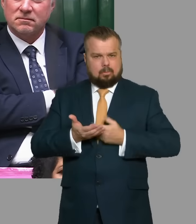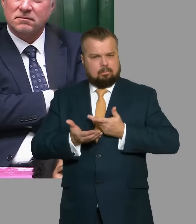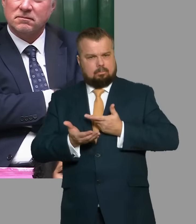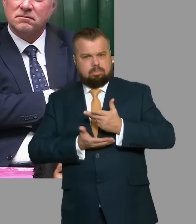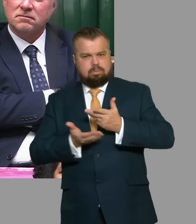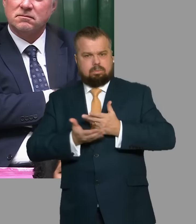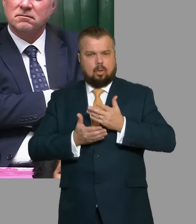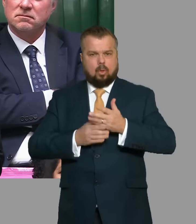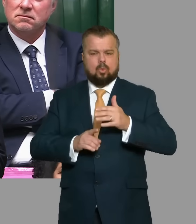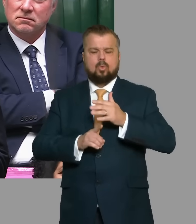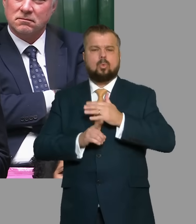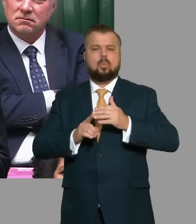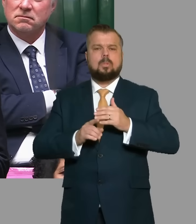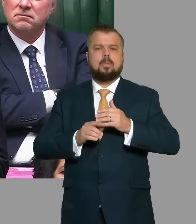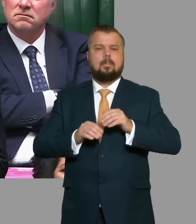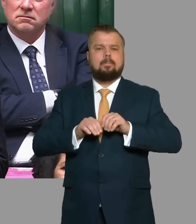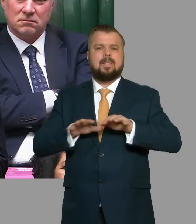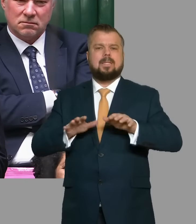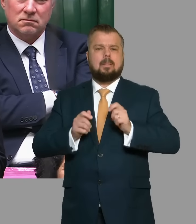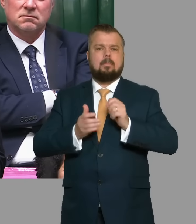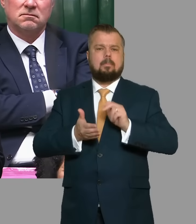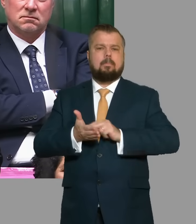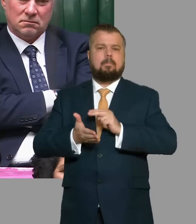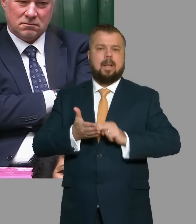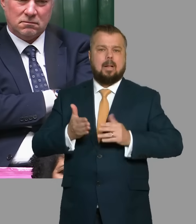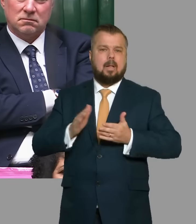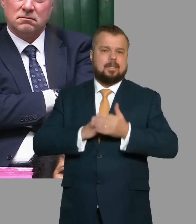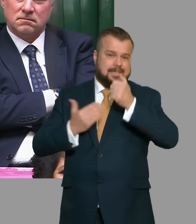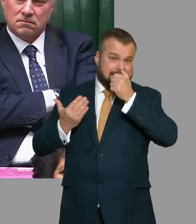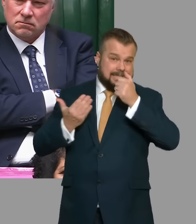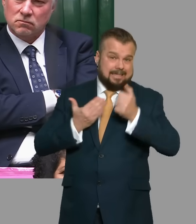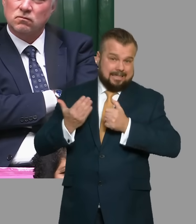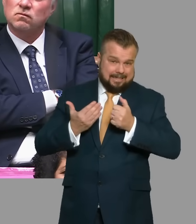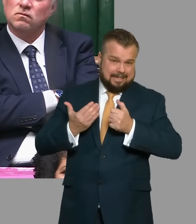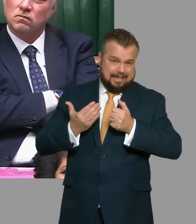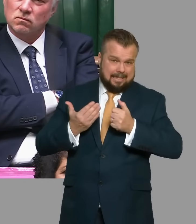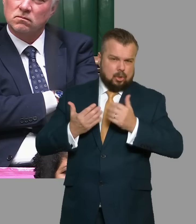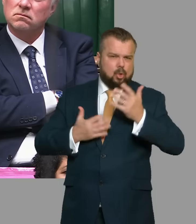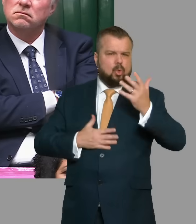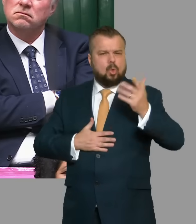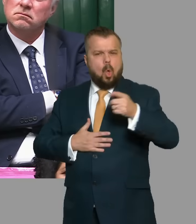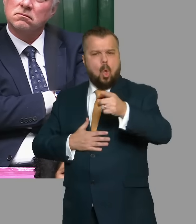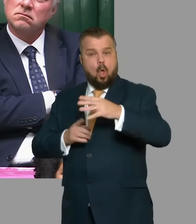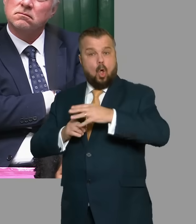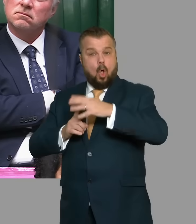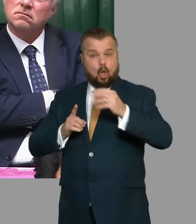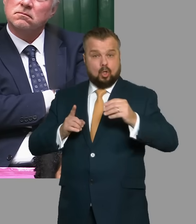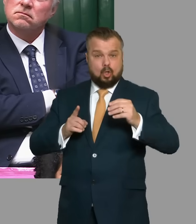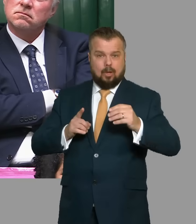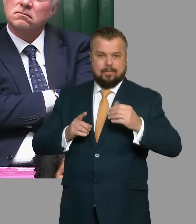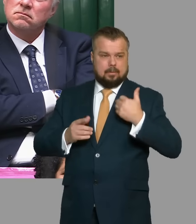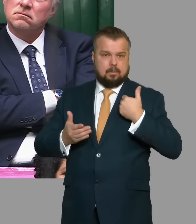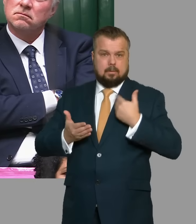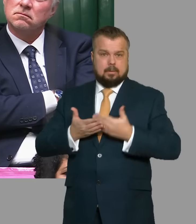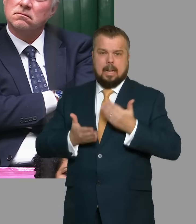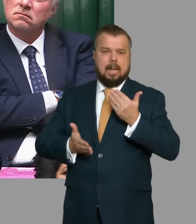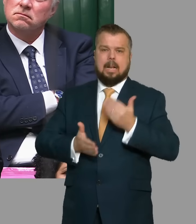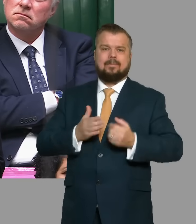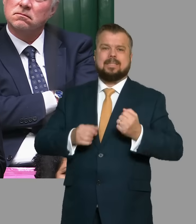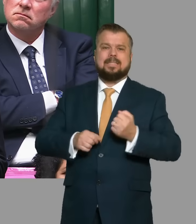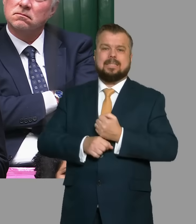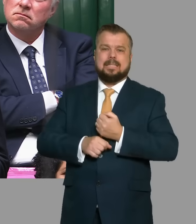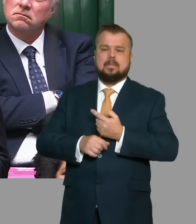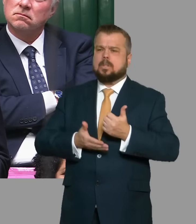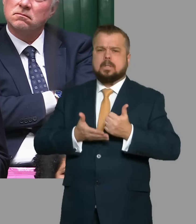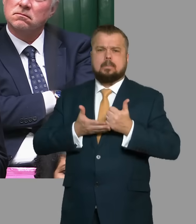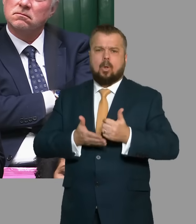the average 12-year-old now spends 29 hours a week on a smartphone, whilst more than 500 children a day are being referred